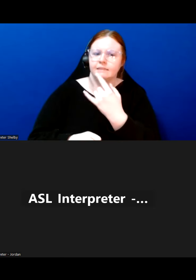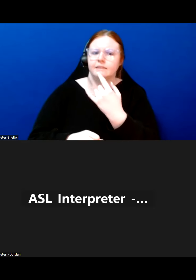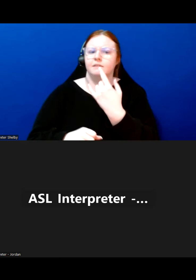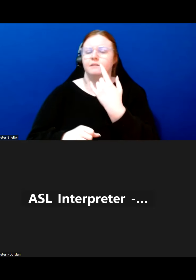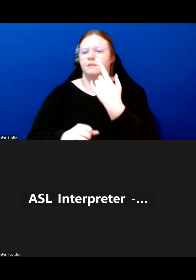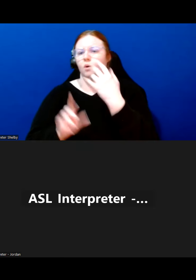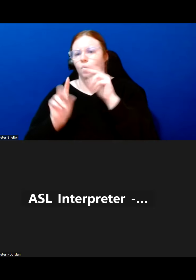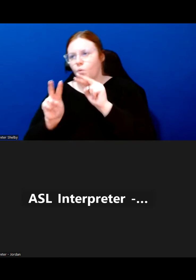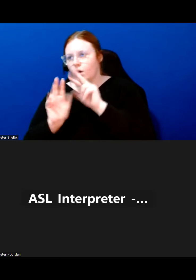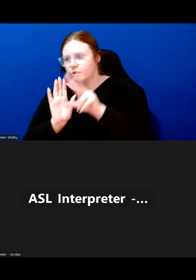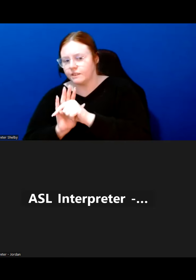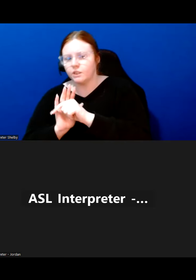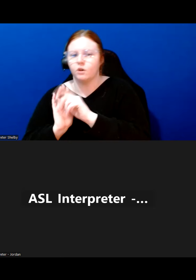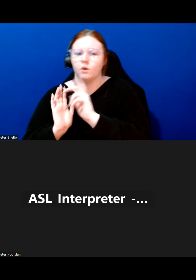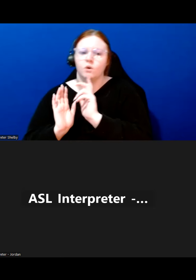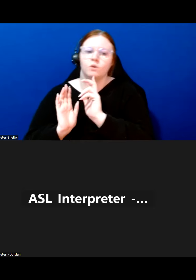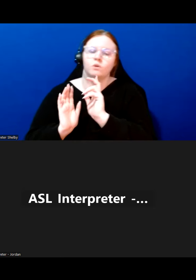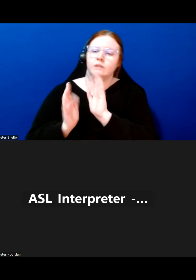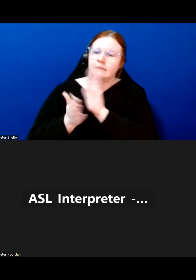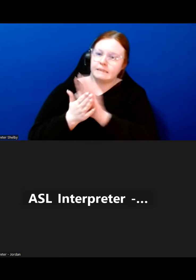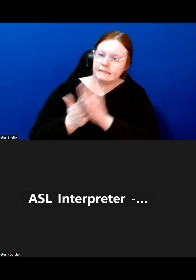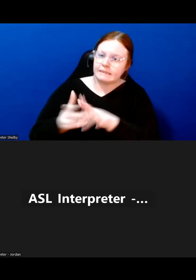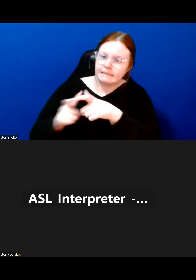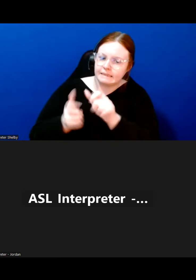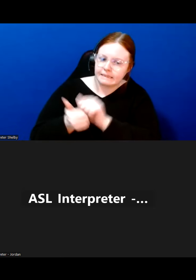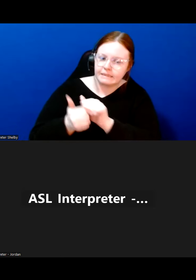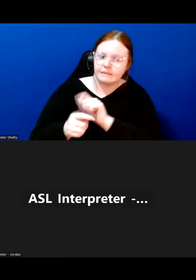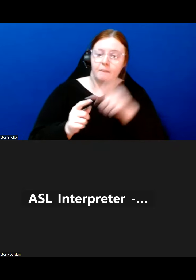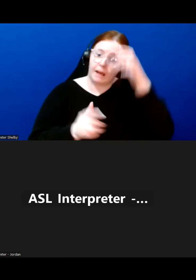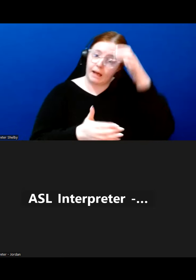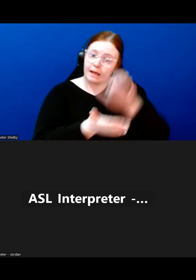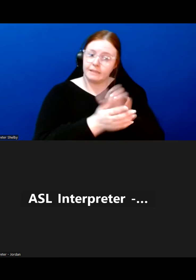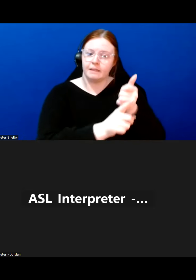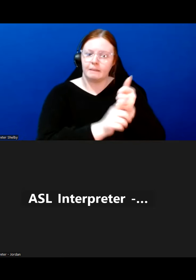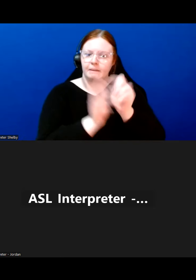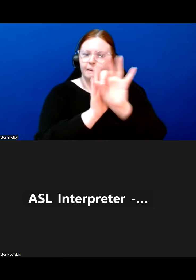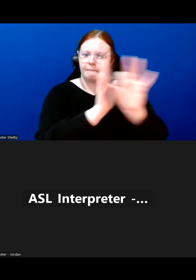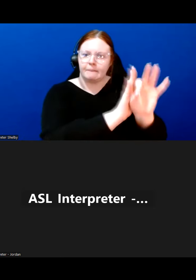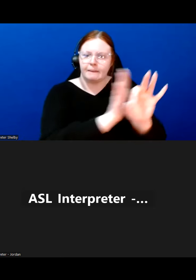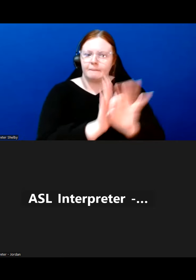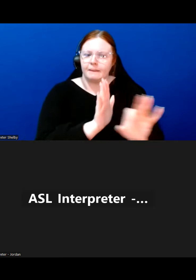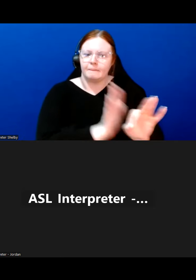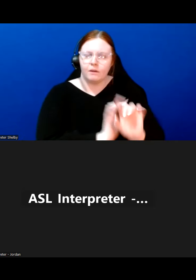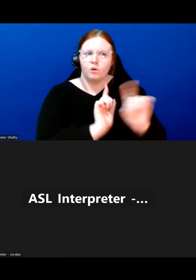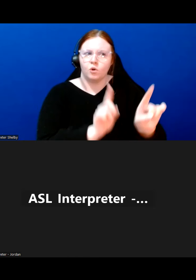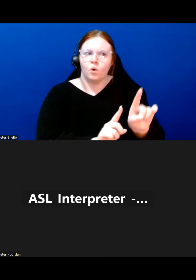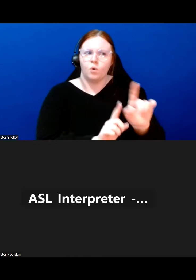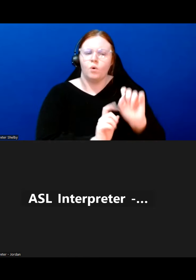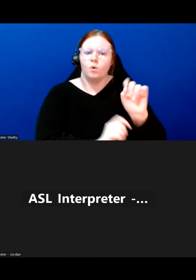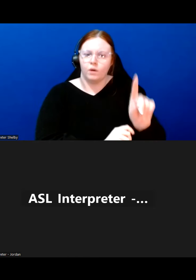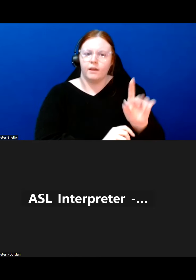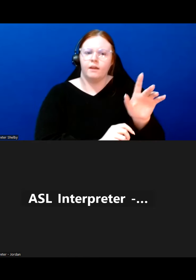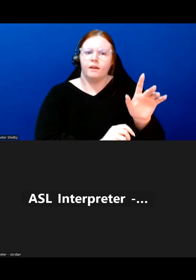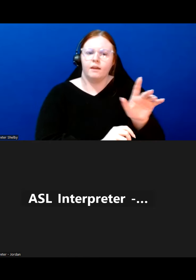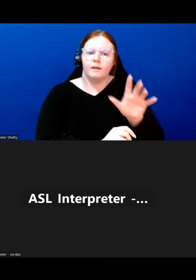some rest. So that's probably the selective hearing piece that I hear all the time. Very rarely is it ever just selective